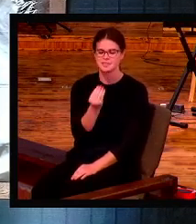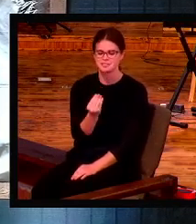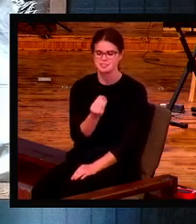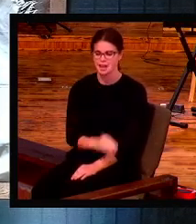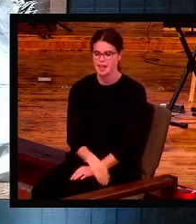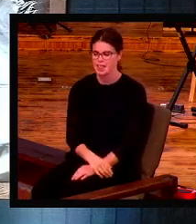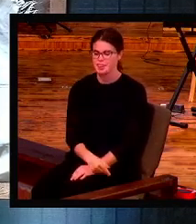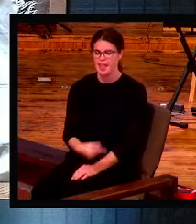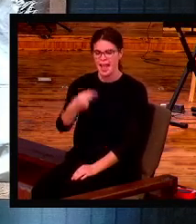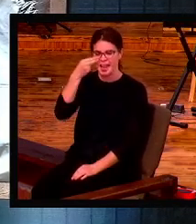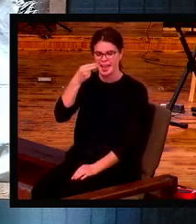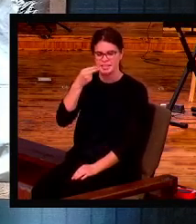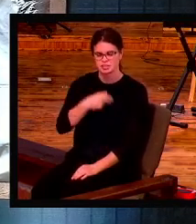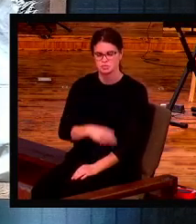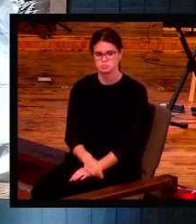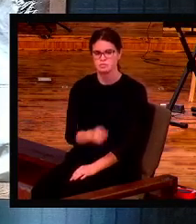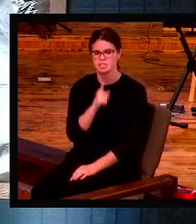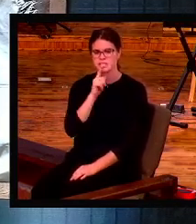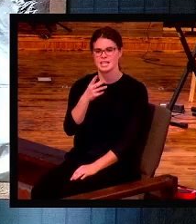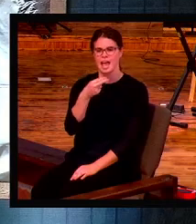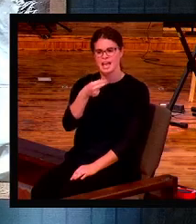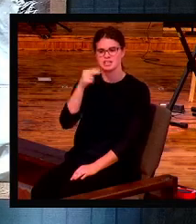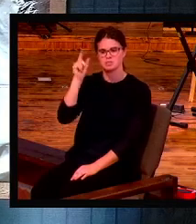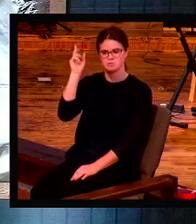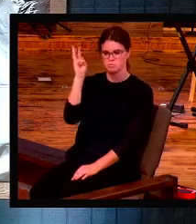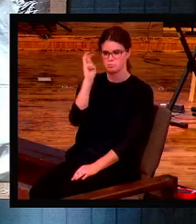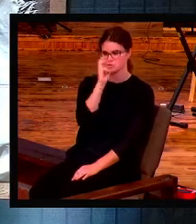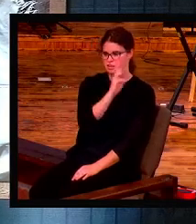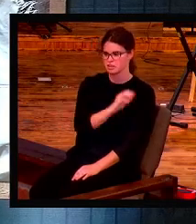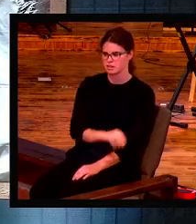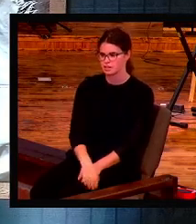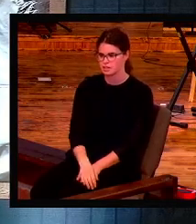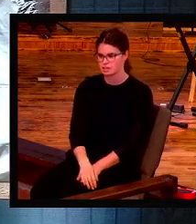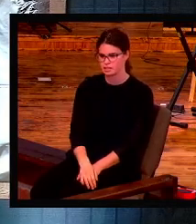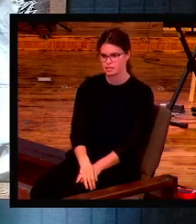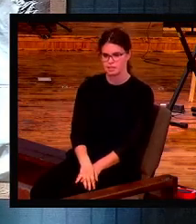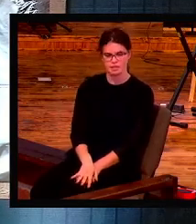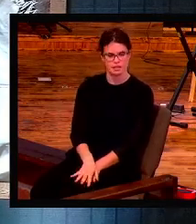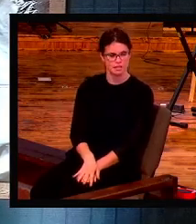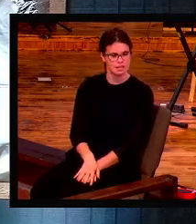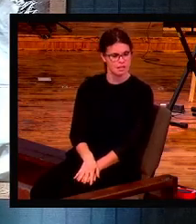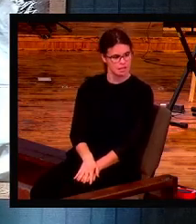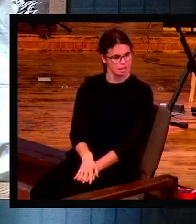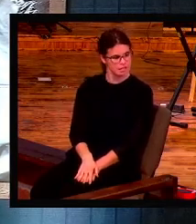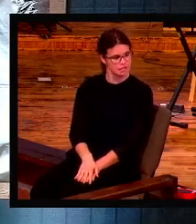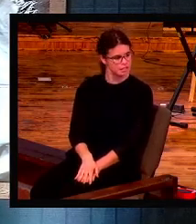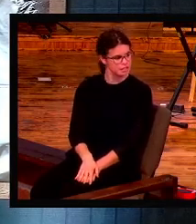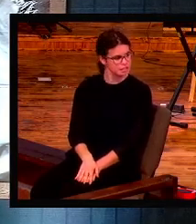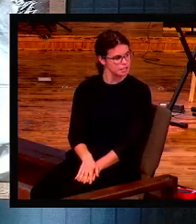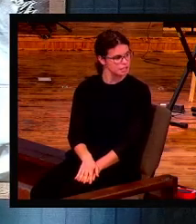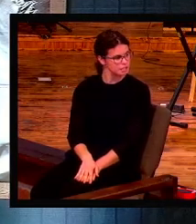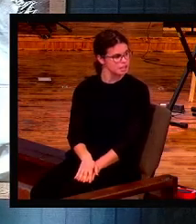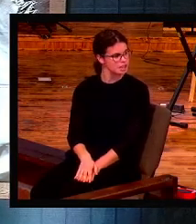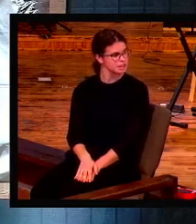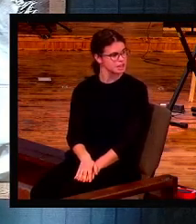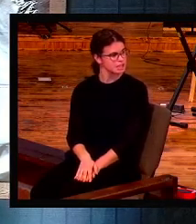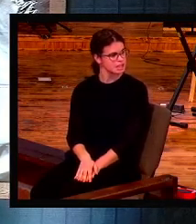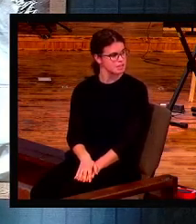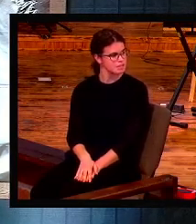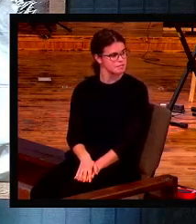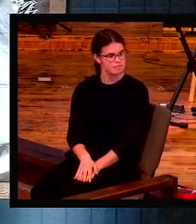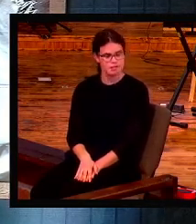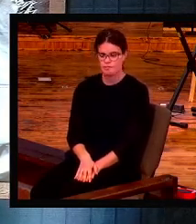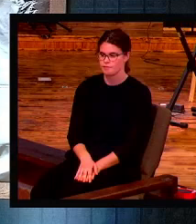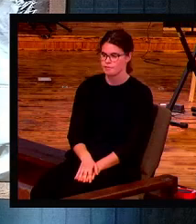Keep your face forward. Try it again. There you go. Y'all are awesome. It's literally to see